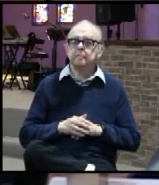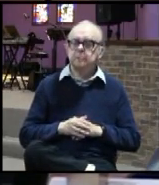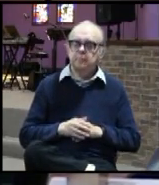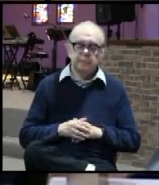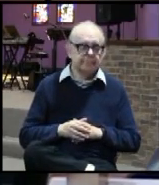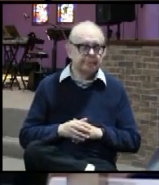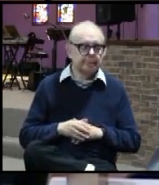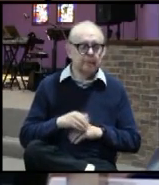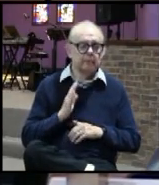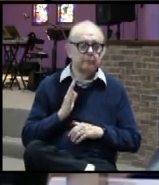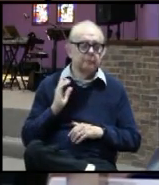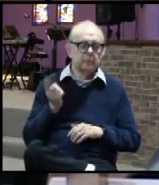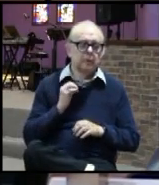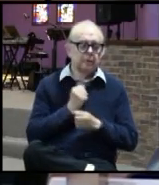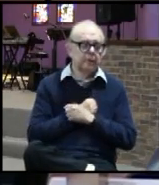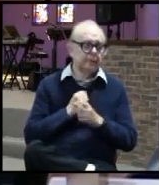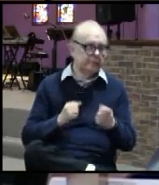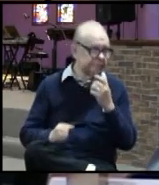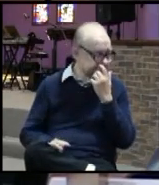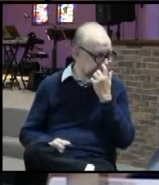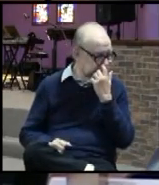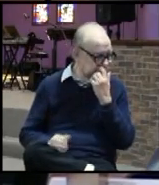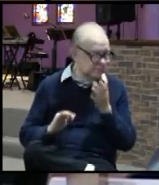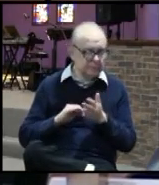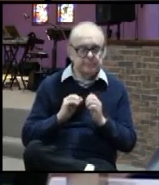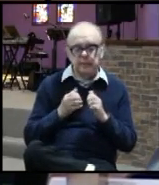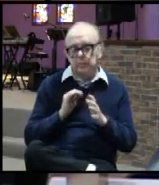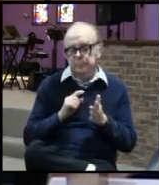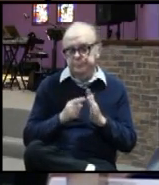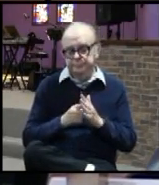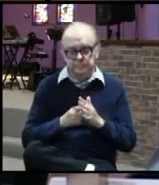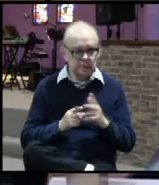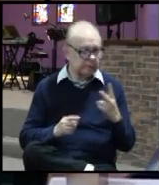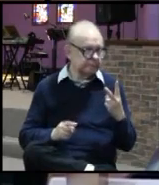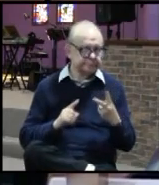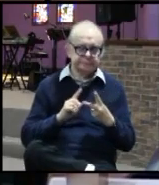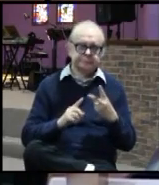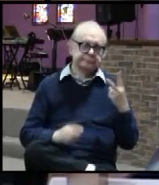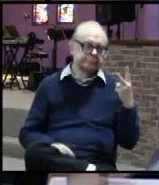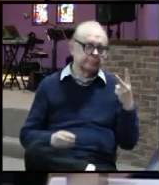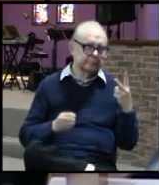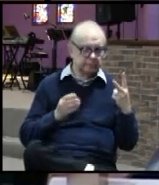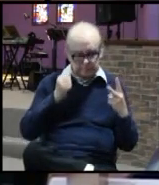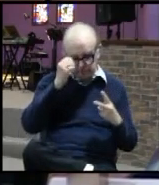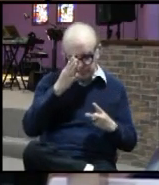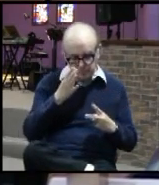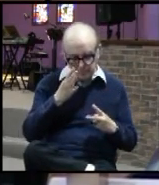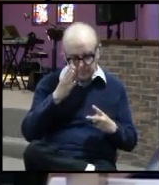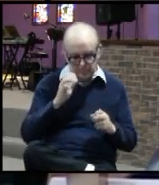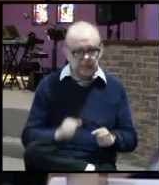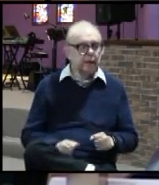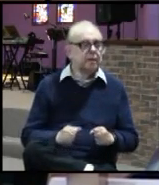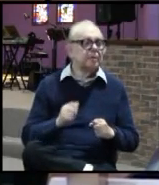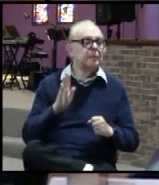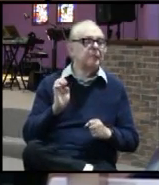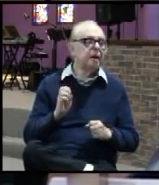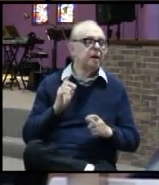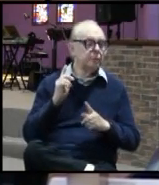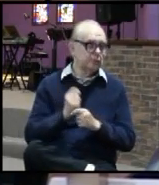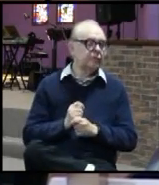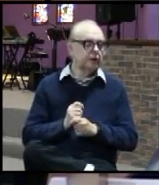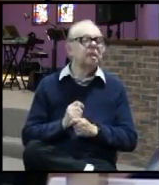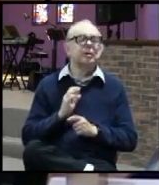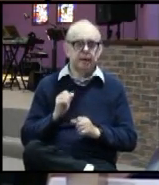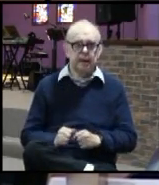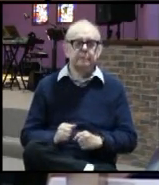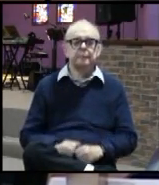He will always love you. And that's how it starts. Number two is my Father can be trusted. Okay?